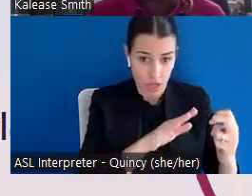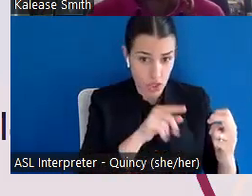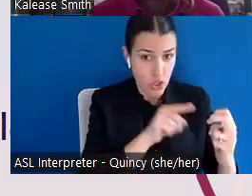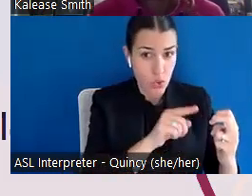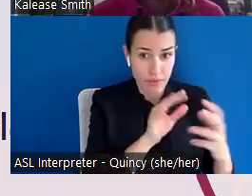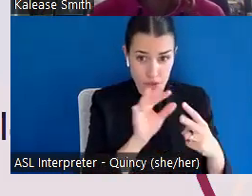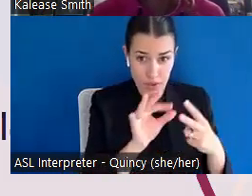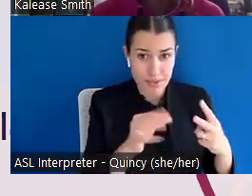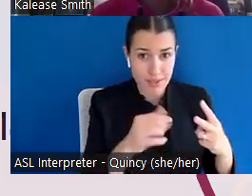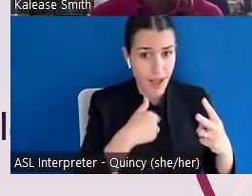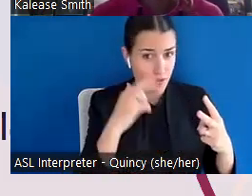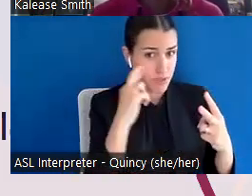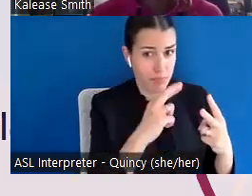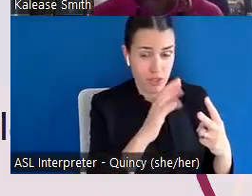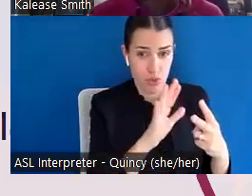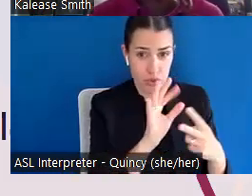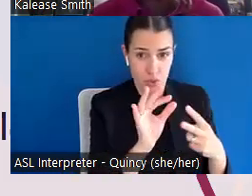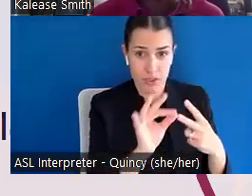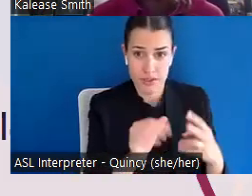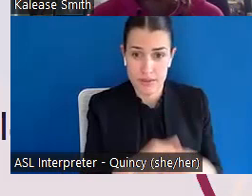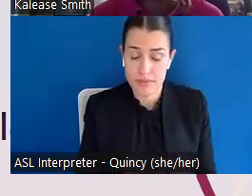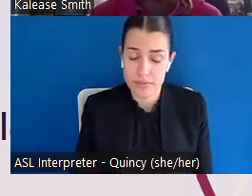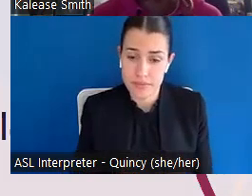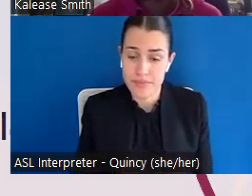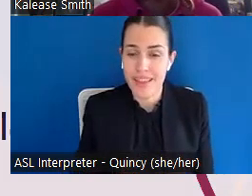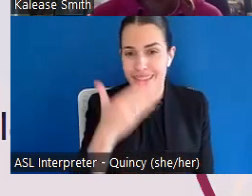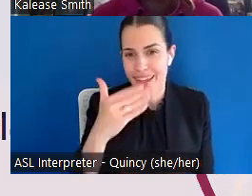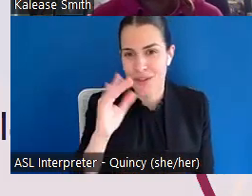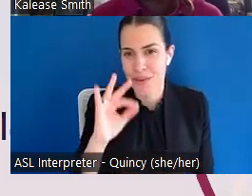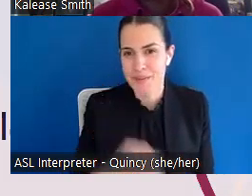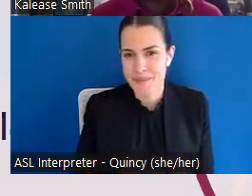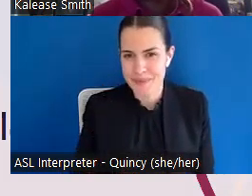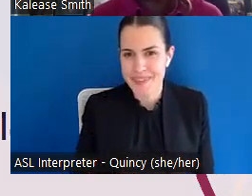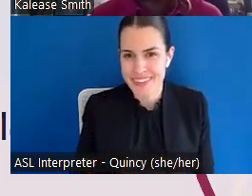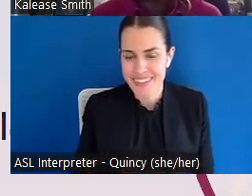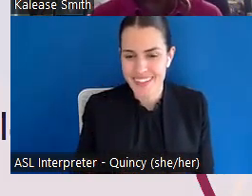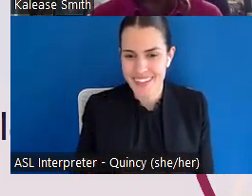and I respect your choices. So thank you.